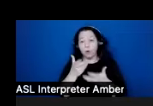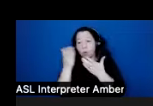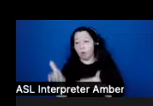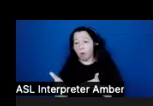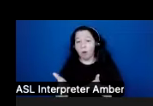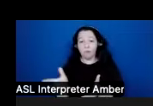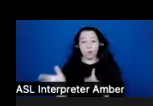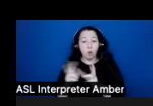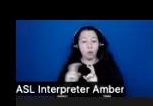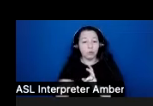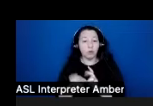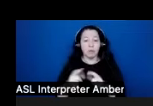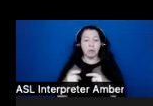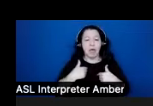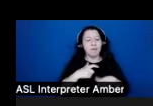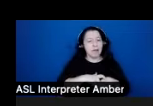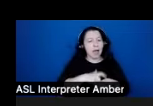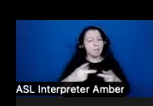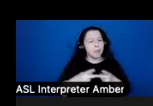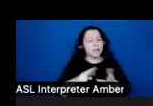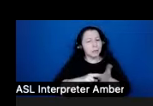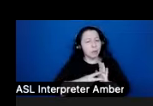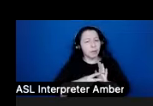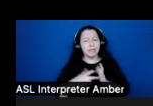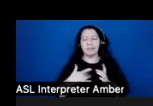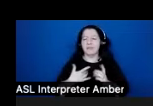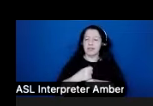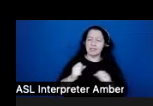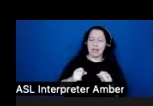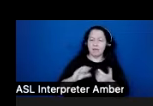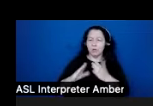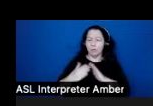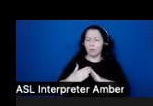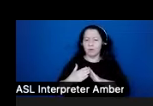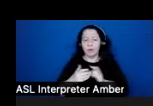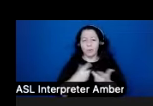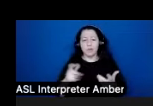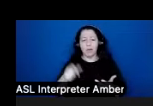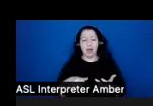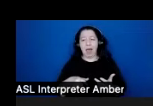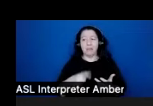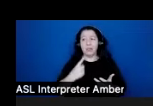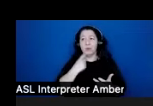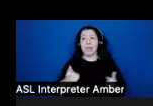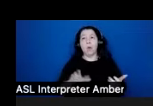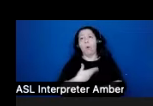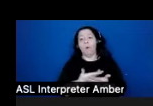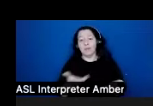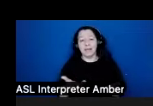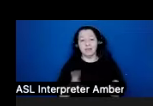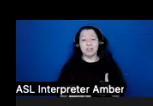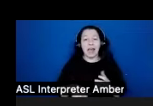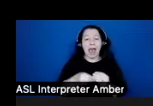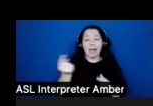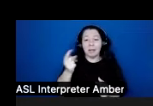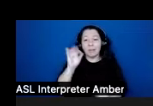place, and a purpose, right? There's a feeling of safety and community without having to say all the things, you just say something, right? And there's